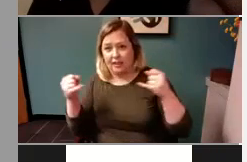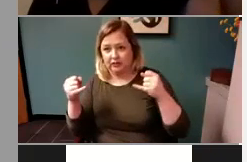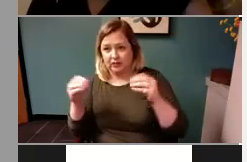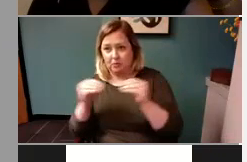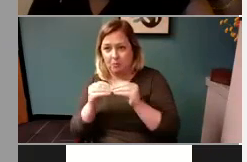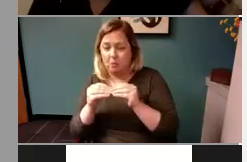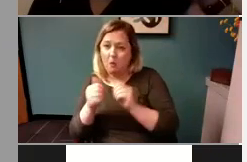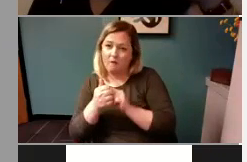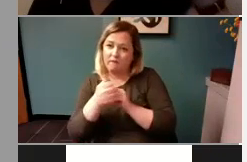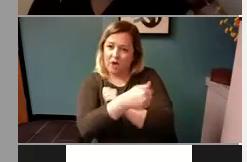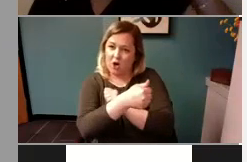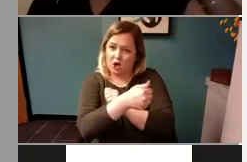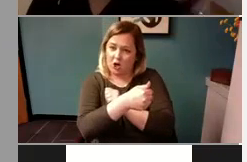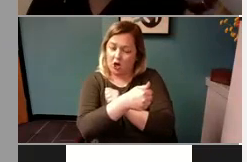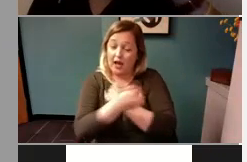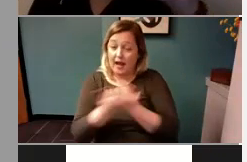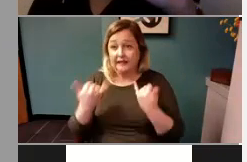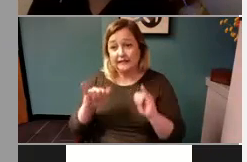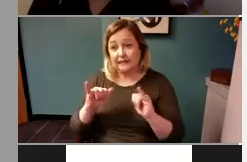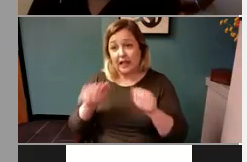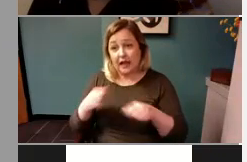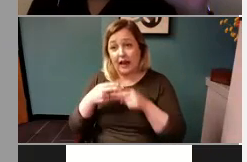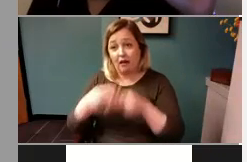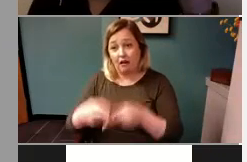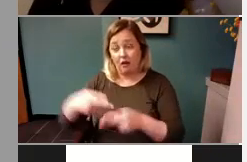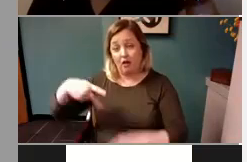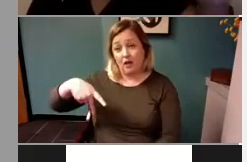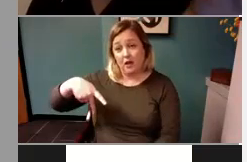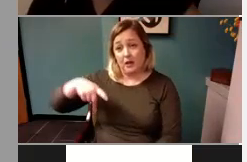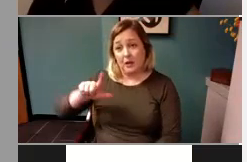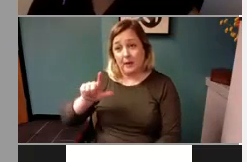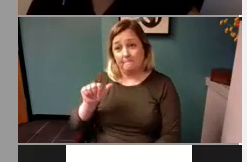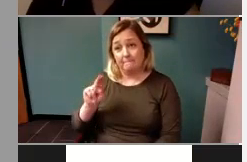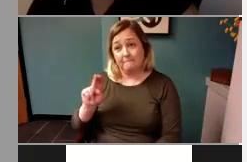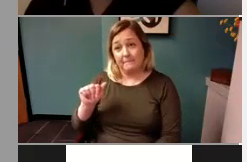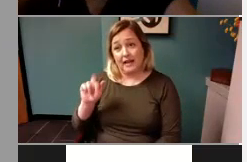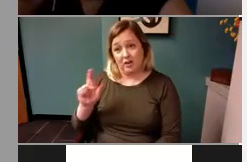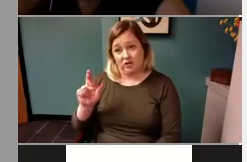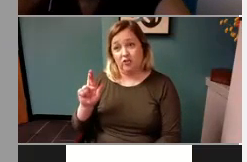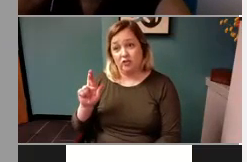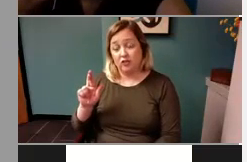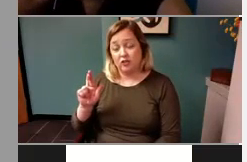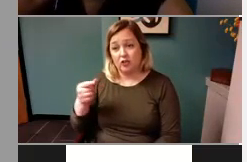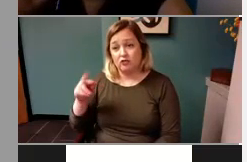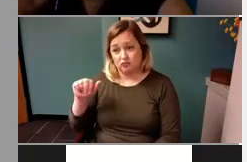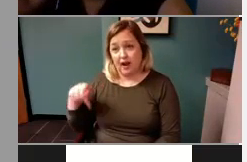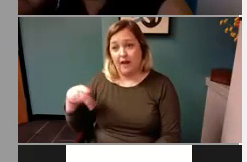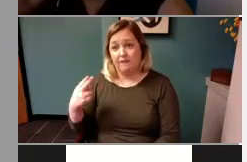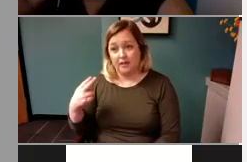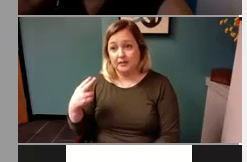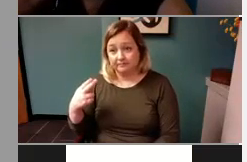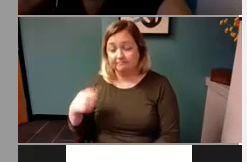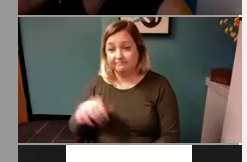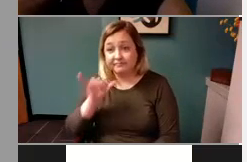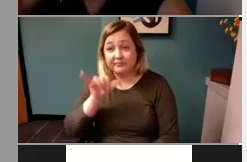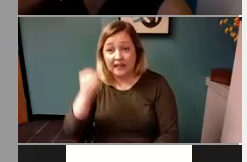because no edges overlap. So that is the main criterion behind the condition